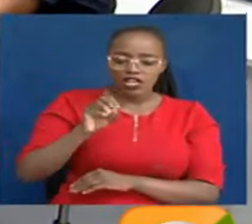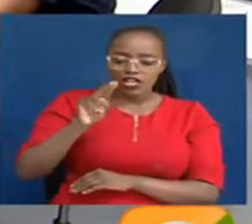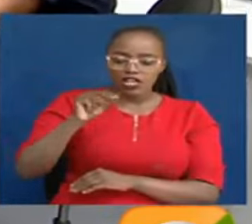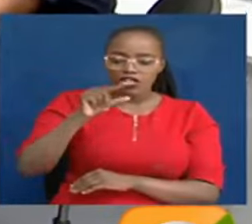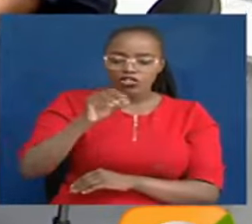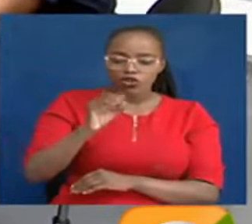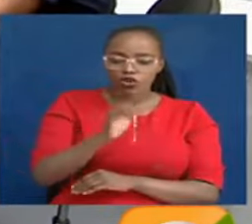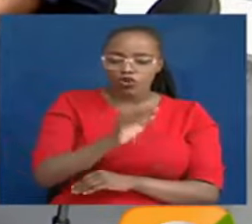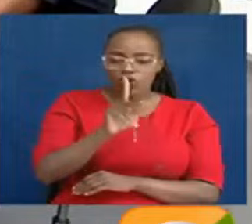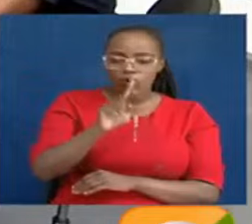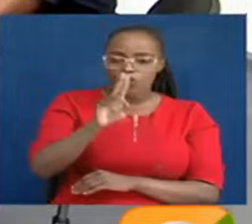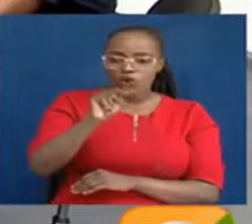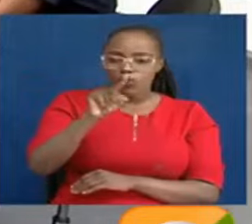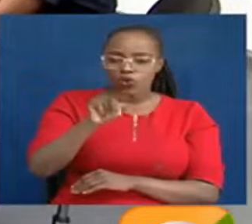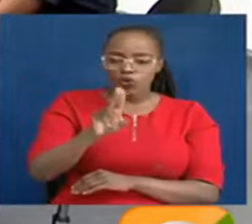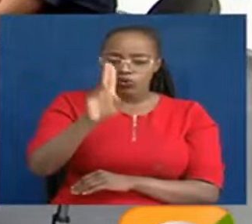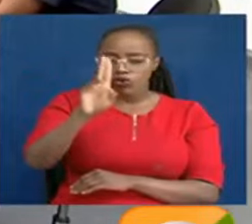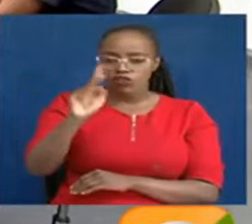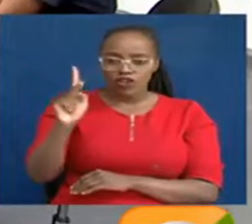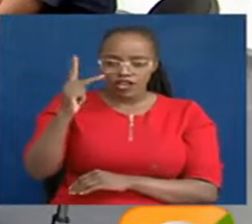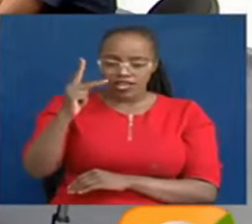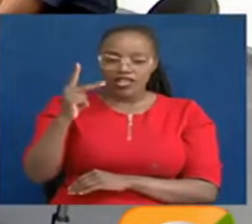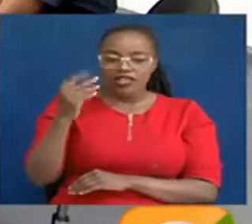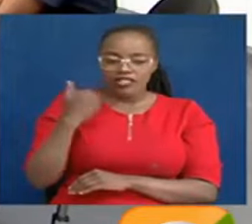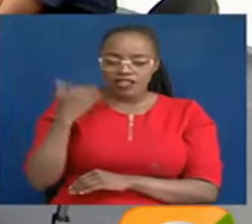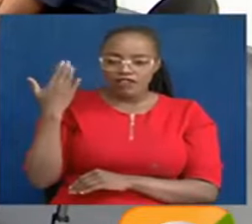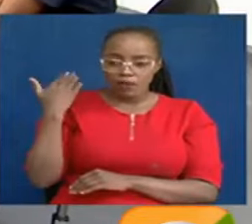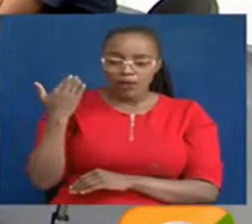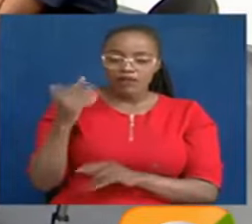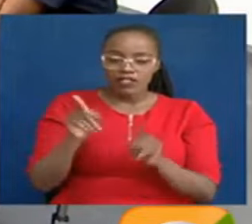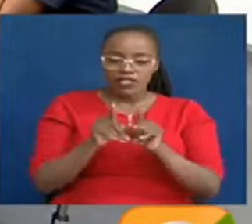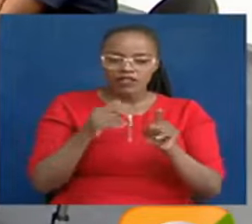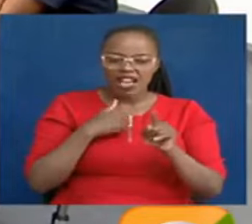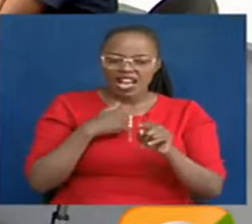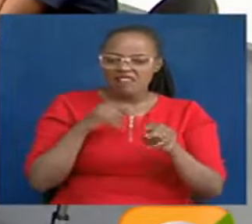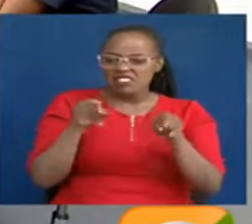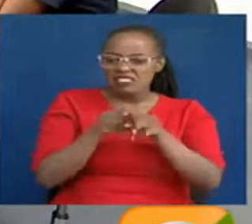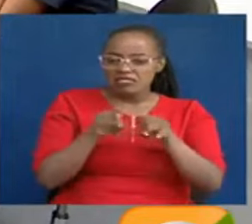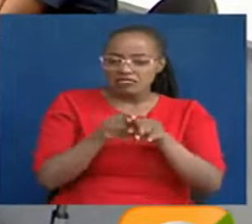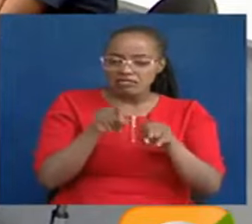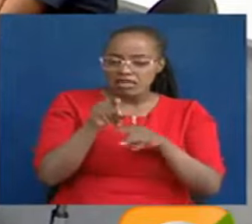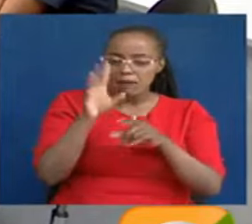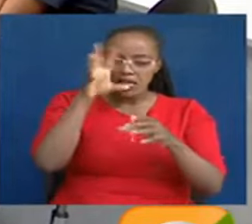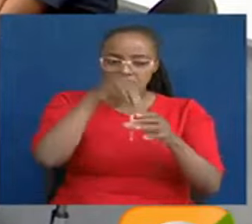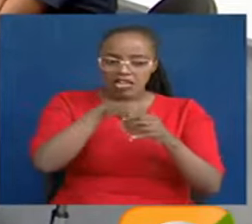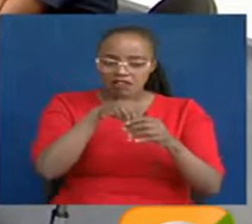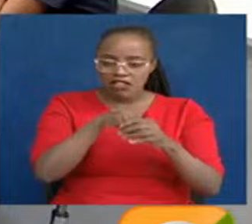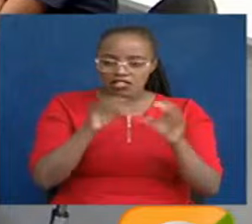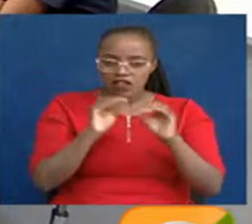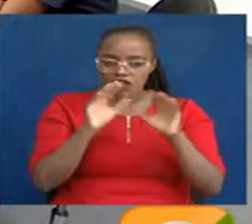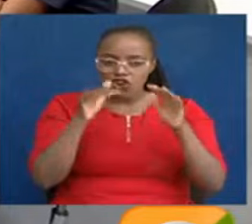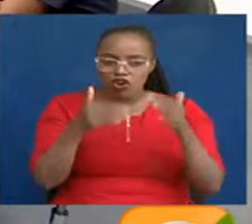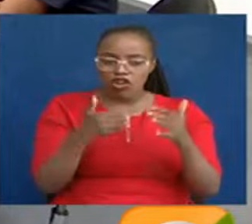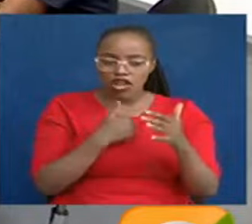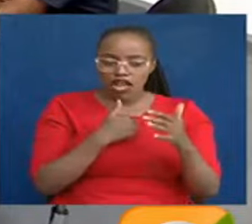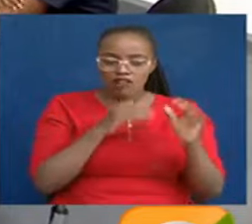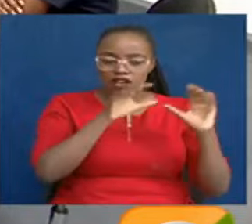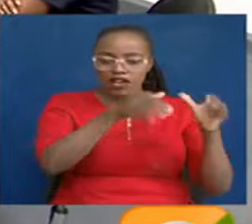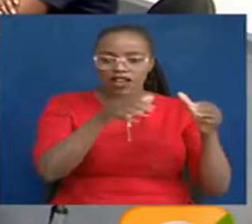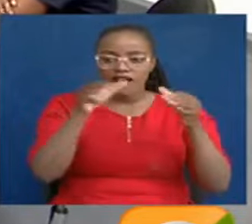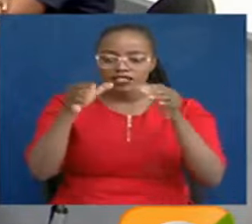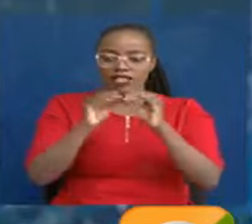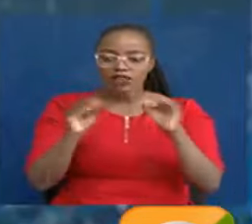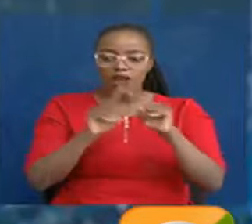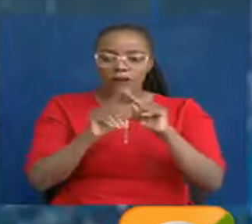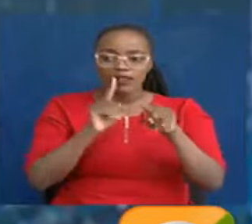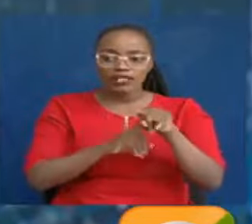emerging places. For Kenya, it's fast. We've not had such investments or such clusters. But when